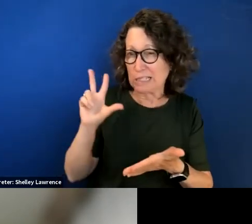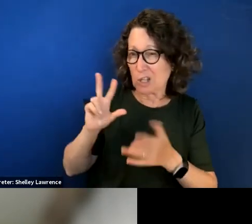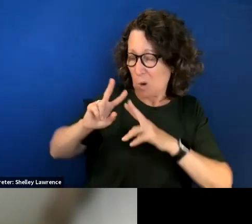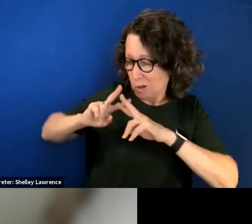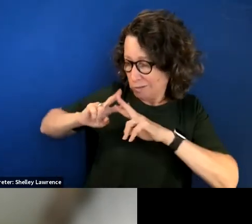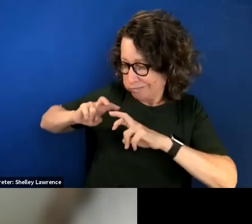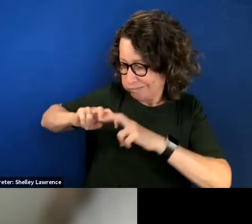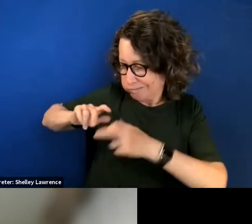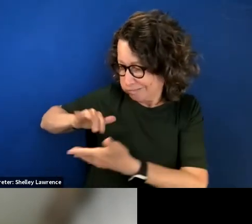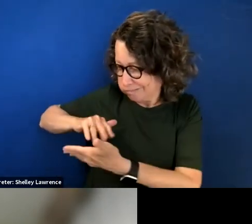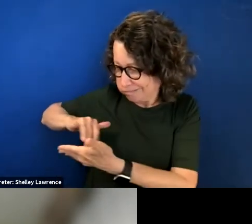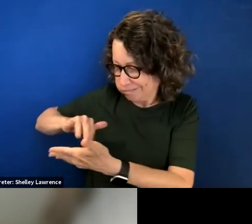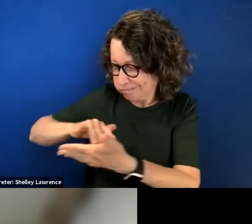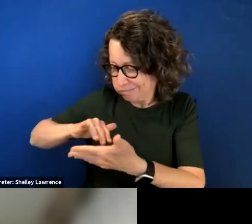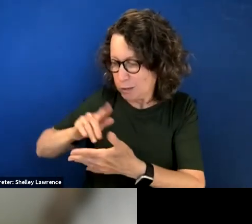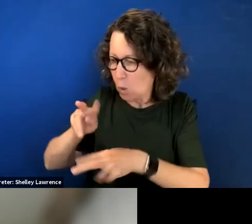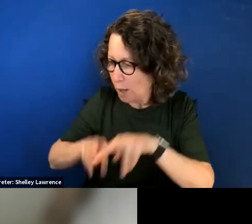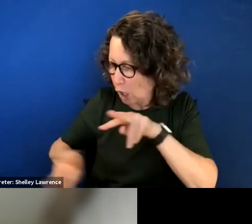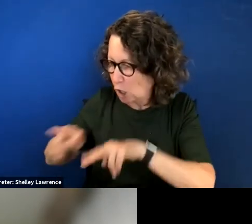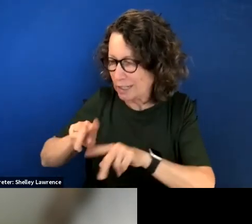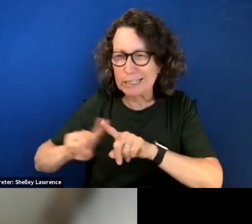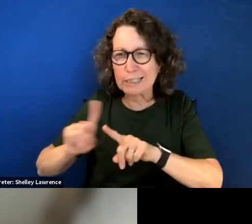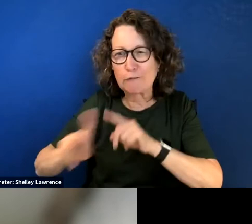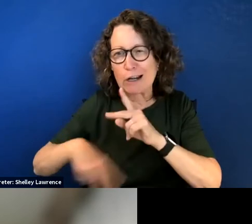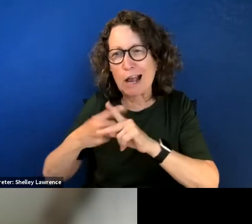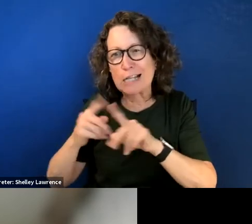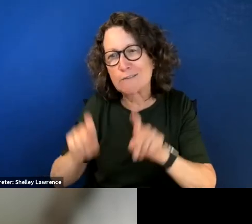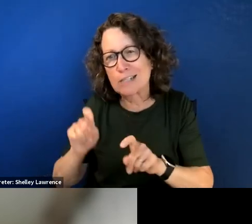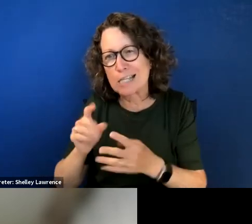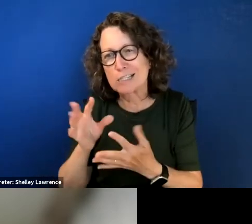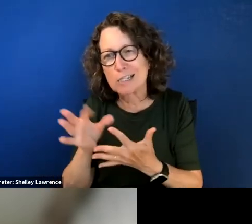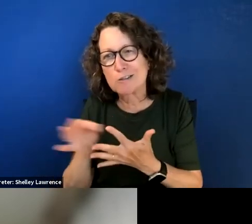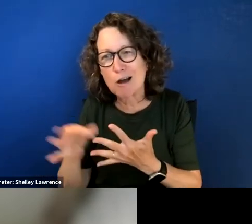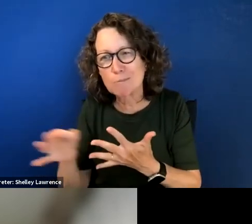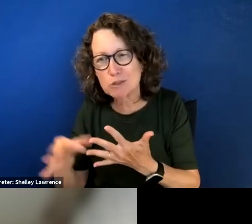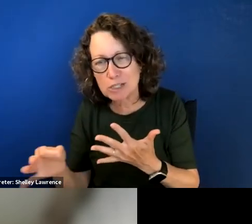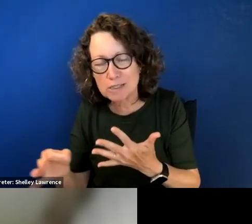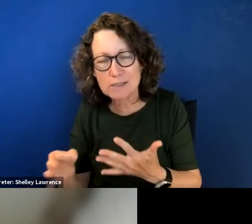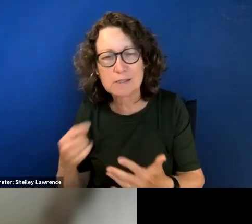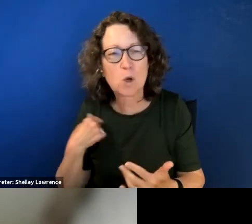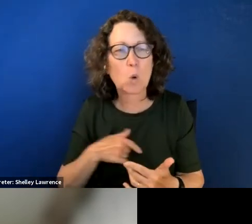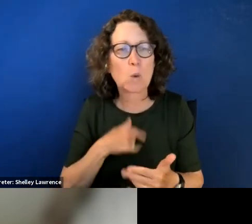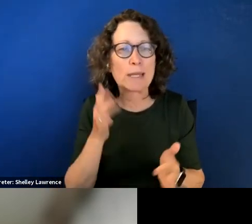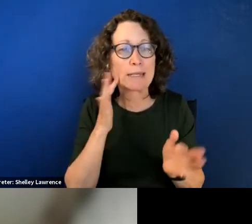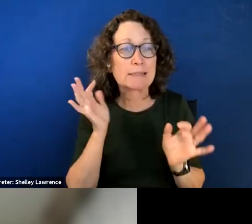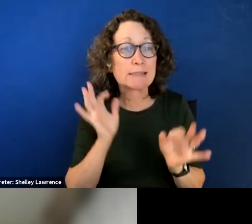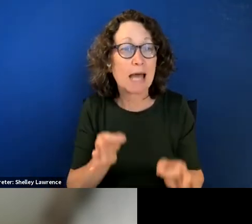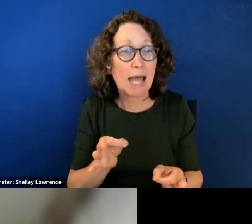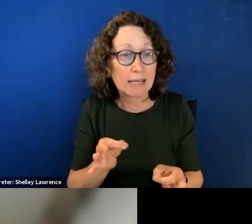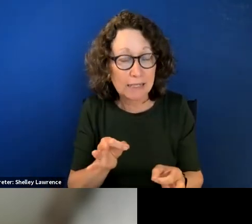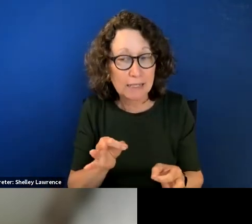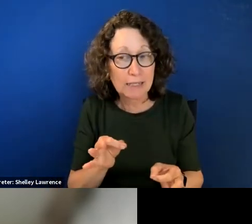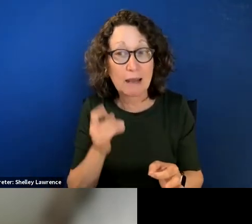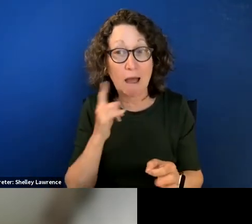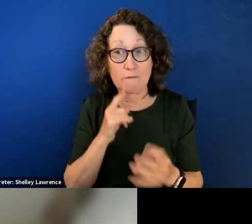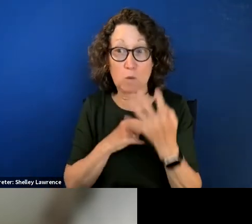and reviewed the variety of testing options. What we determined was